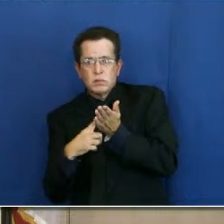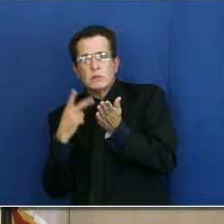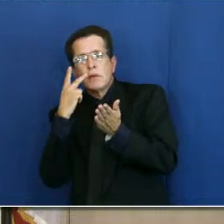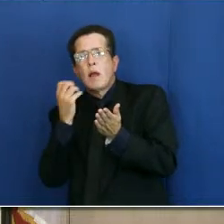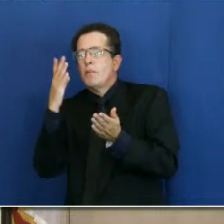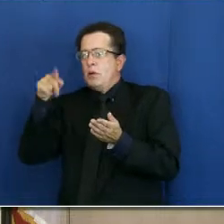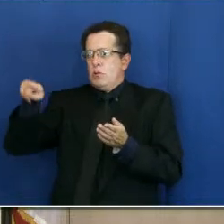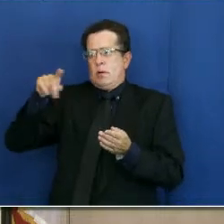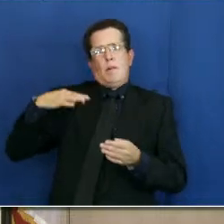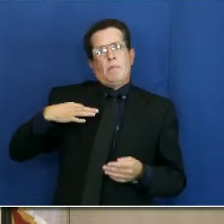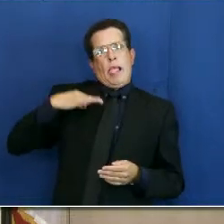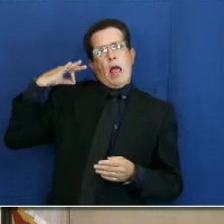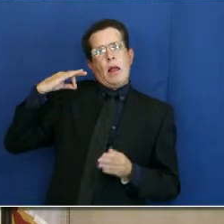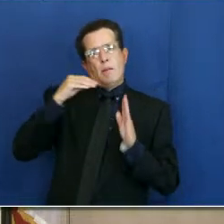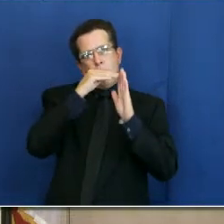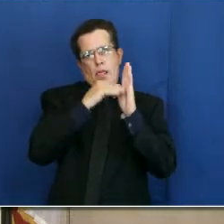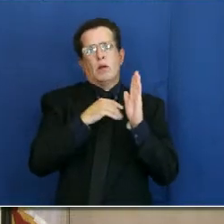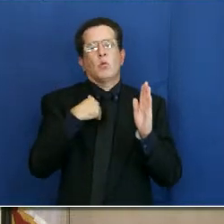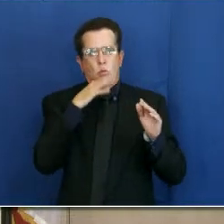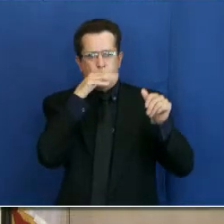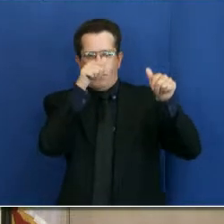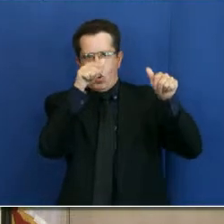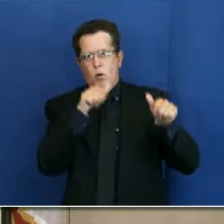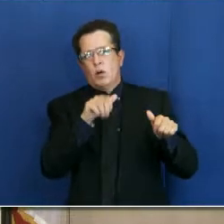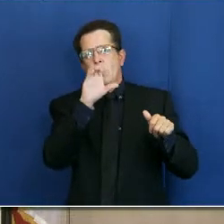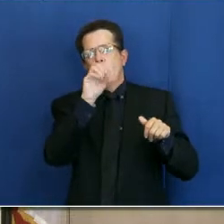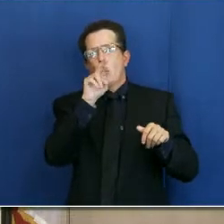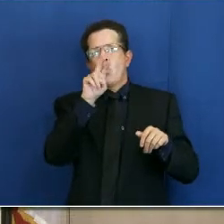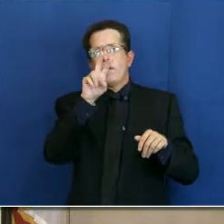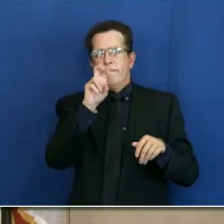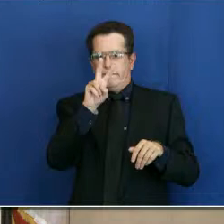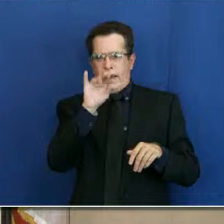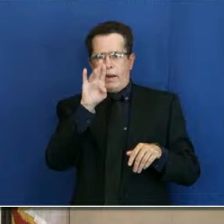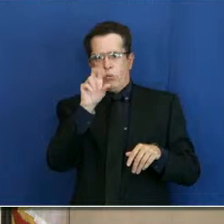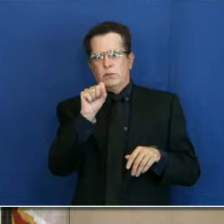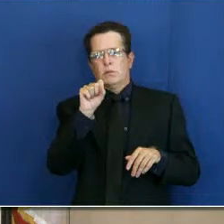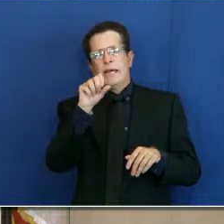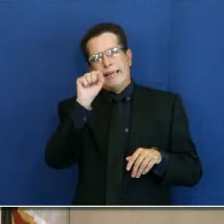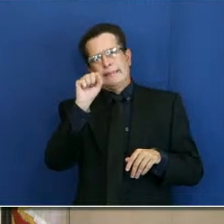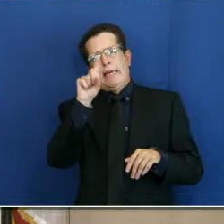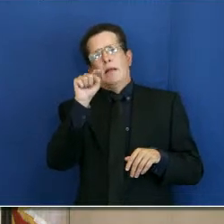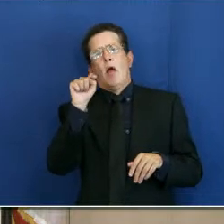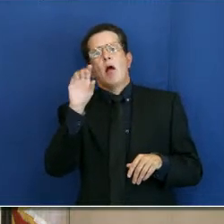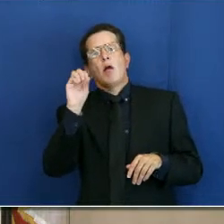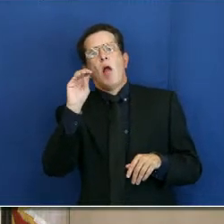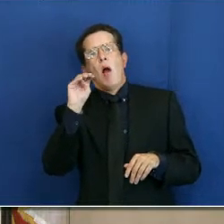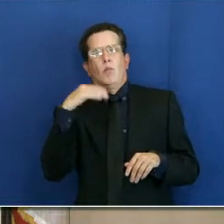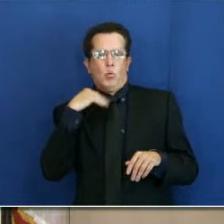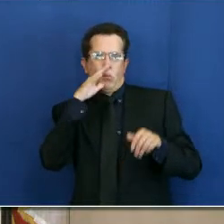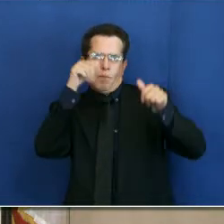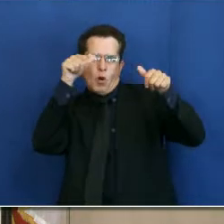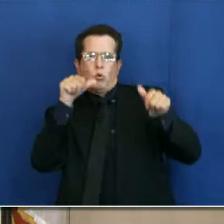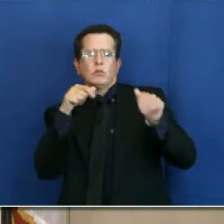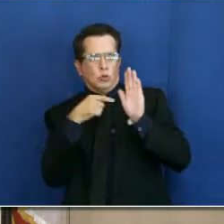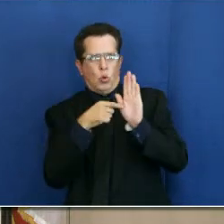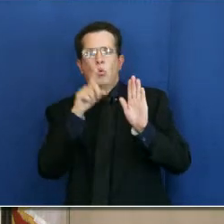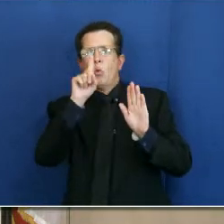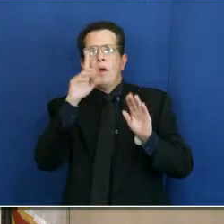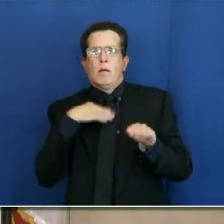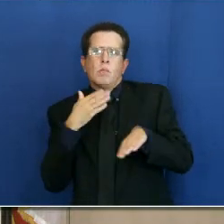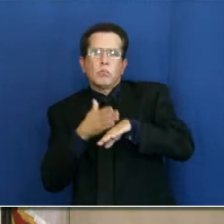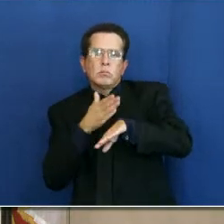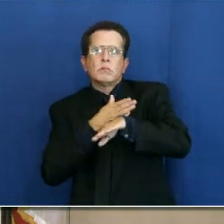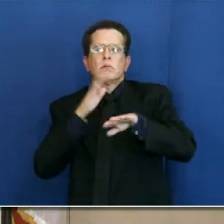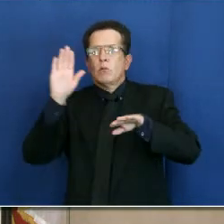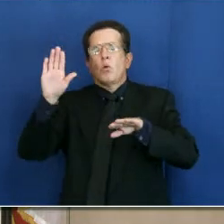and we will be posting that on our website at coronavirus-sd.com for transparency. That just simply represents those that have sent